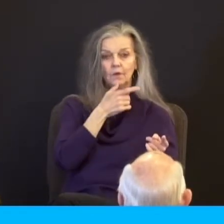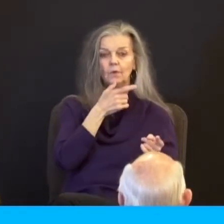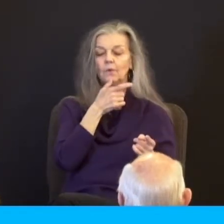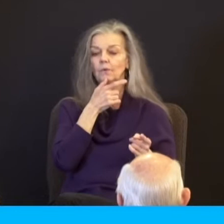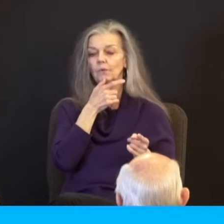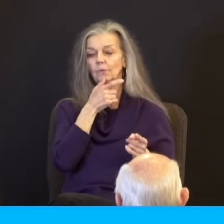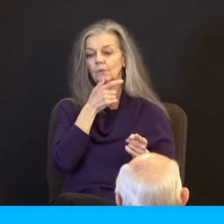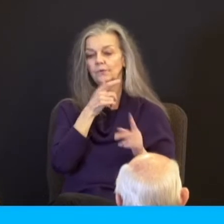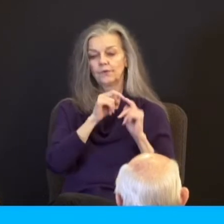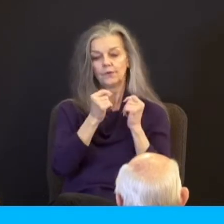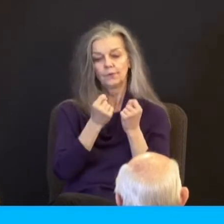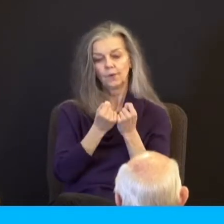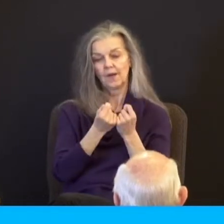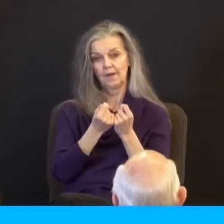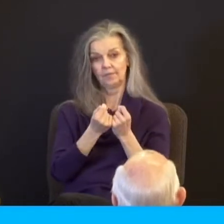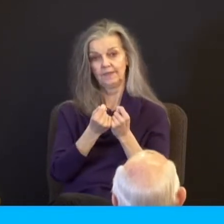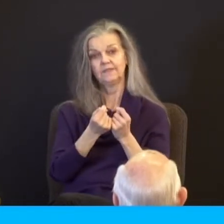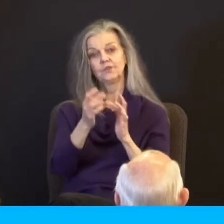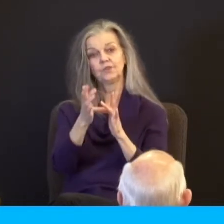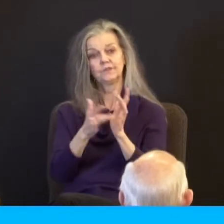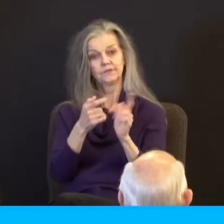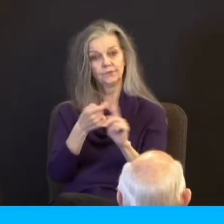descended from? Judah.